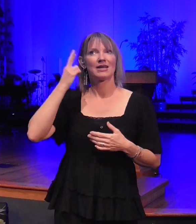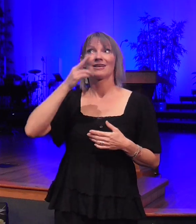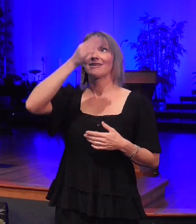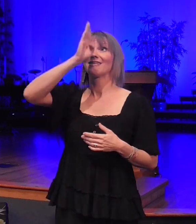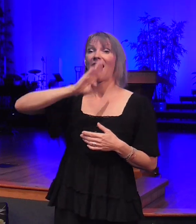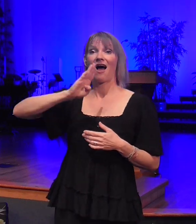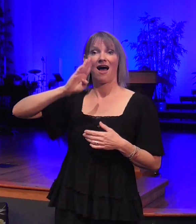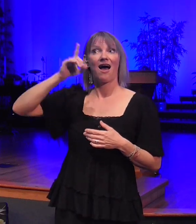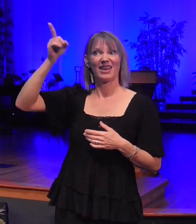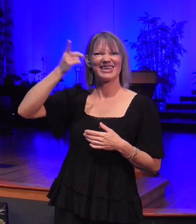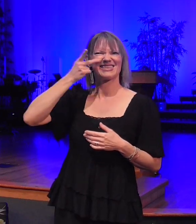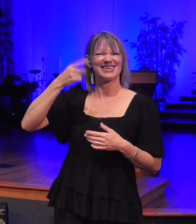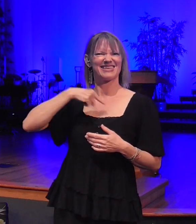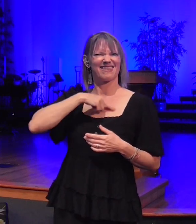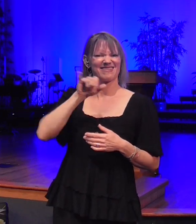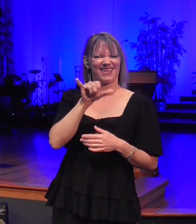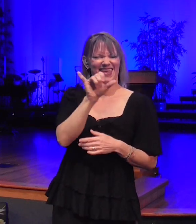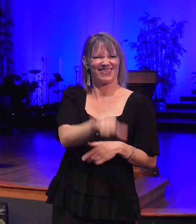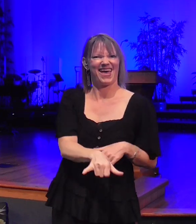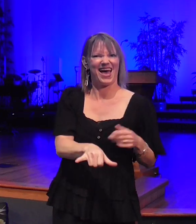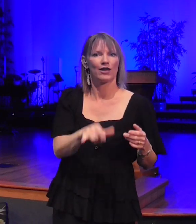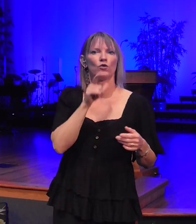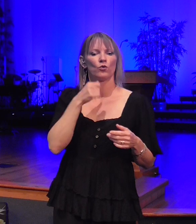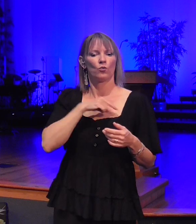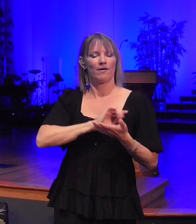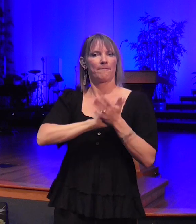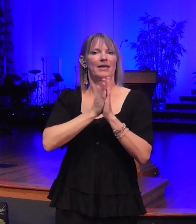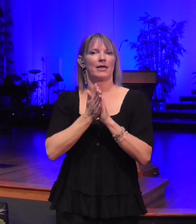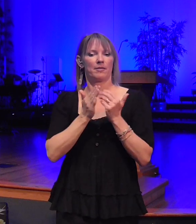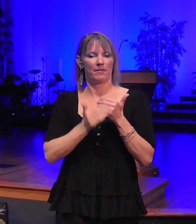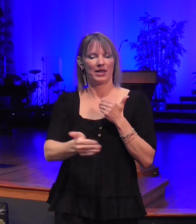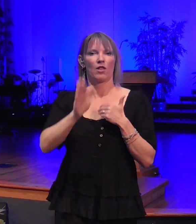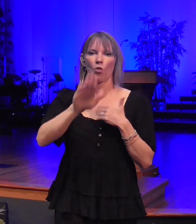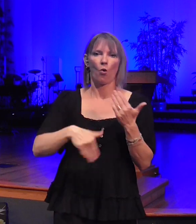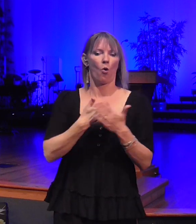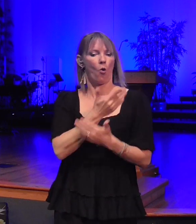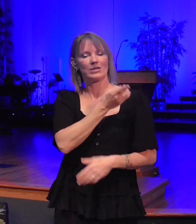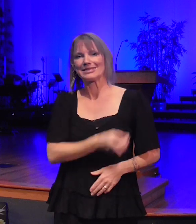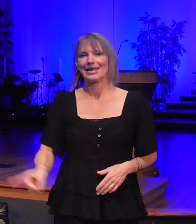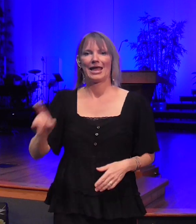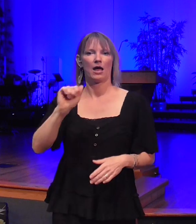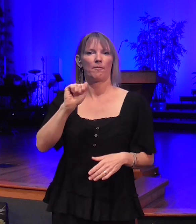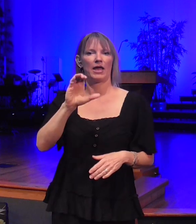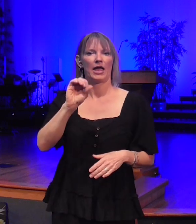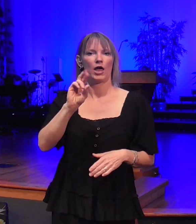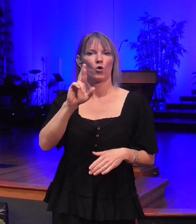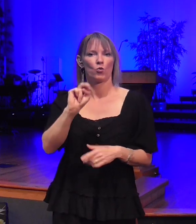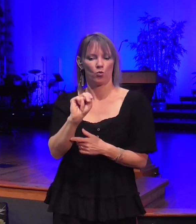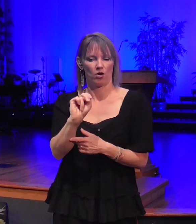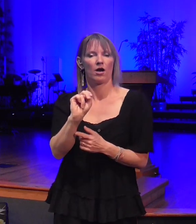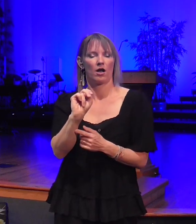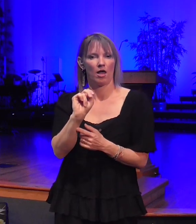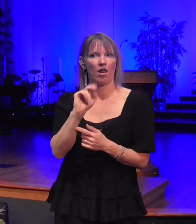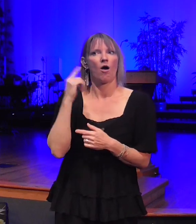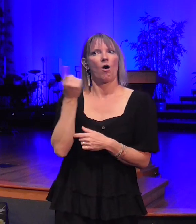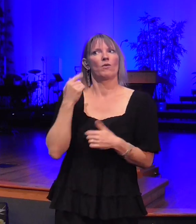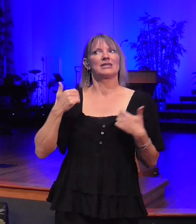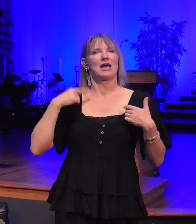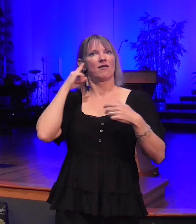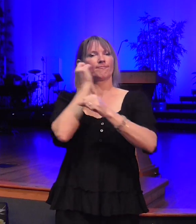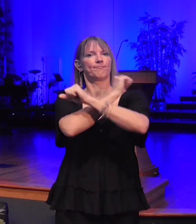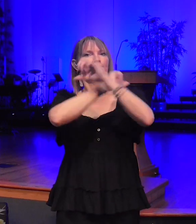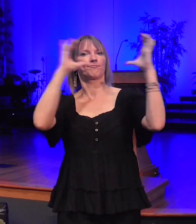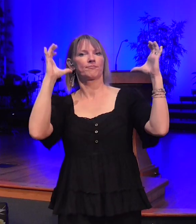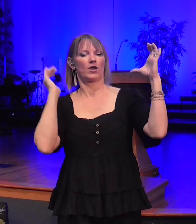way, for who we are becoming, the whole damn acorn. always holding a vision for our